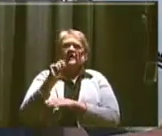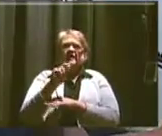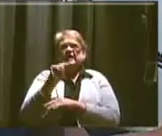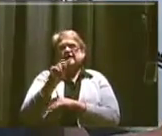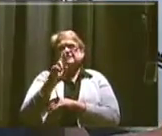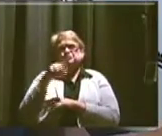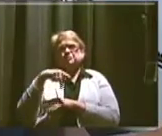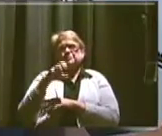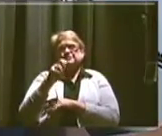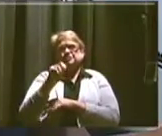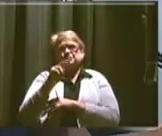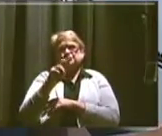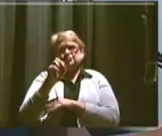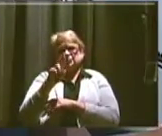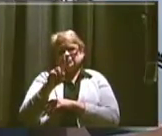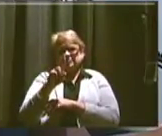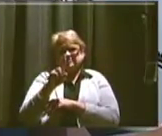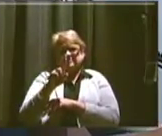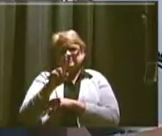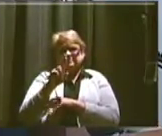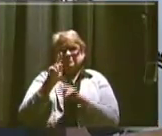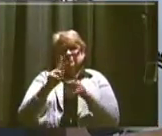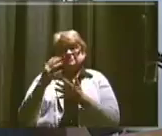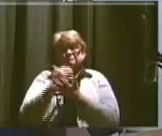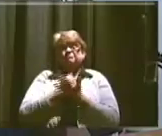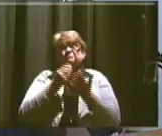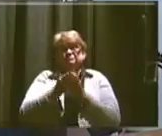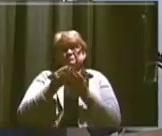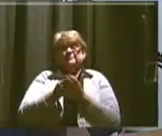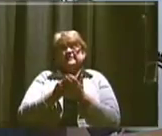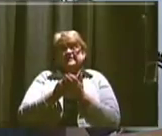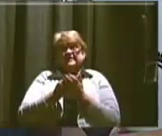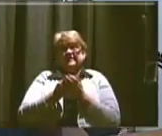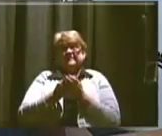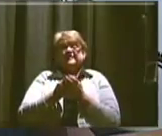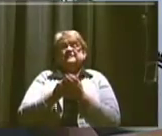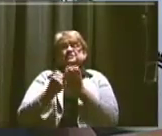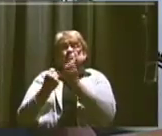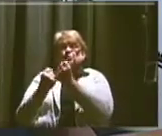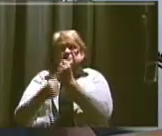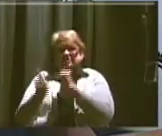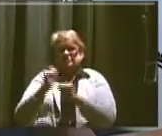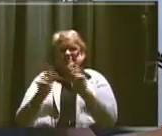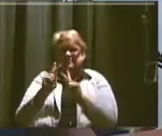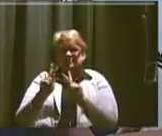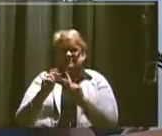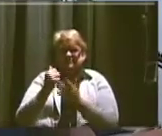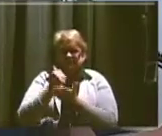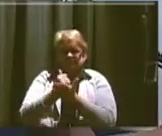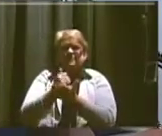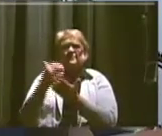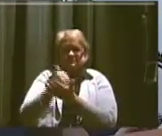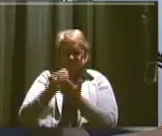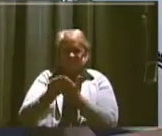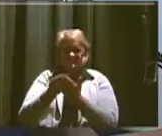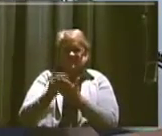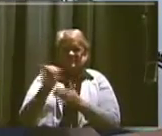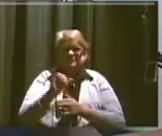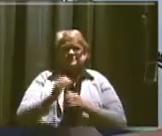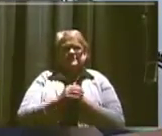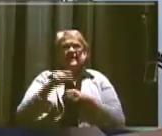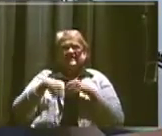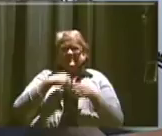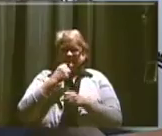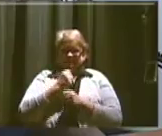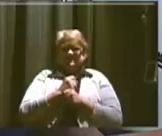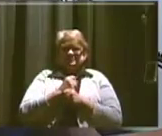include financing, marketing, advertising, and business management. This year, we actually